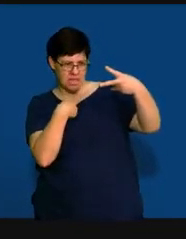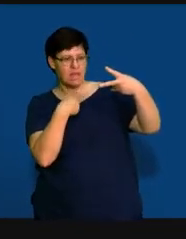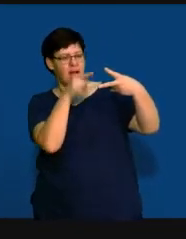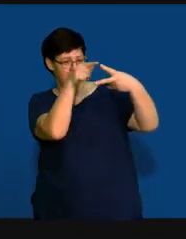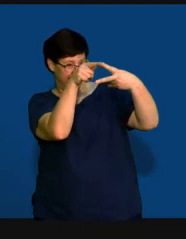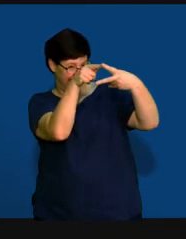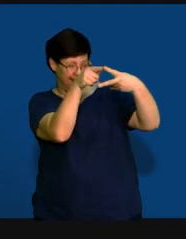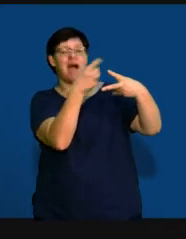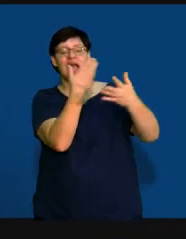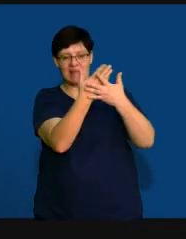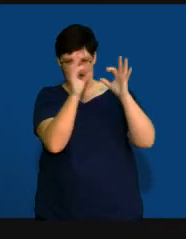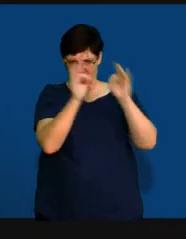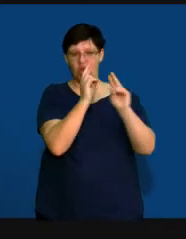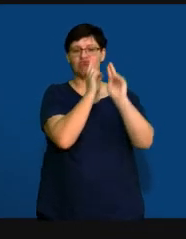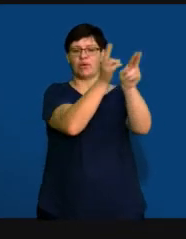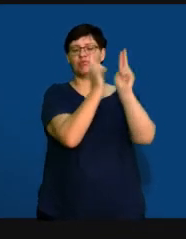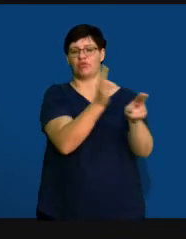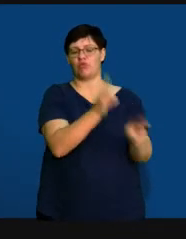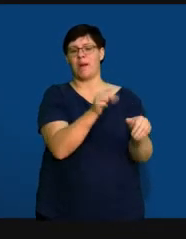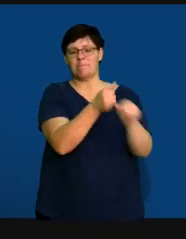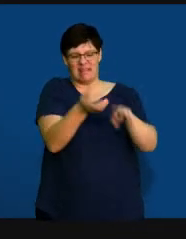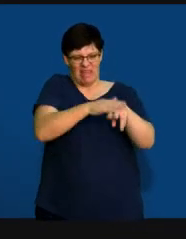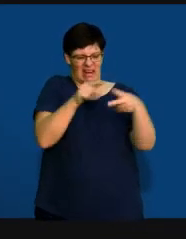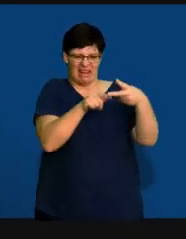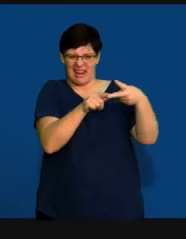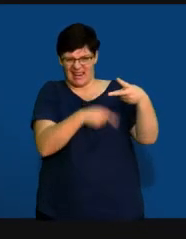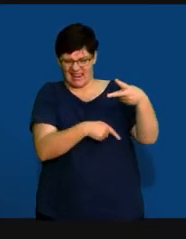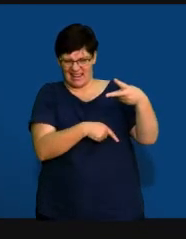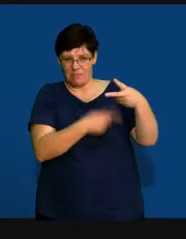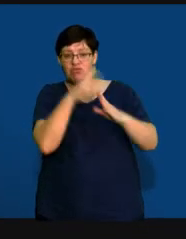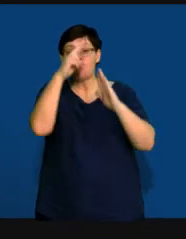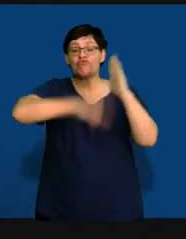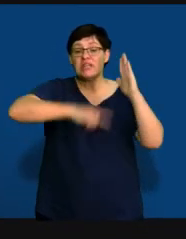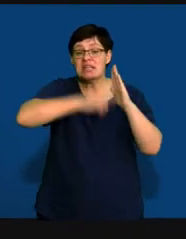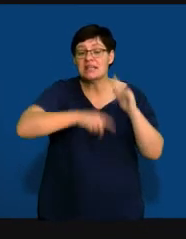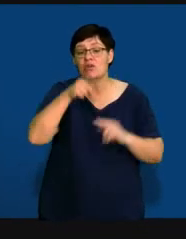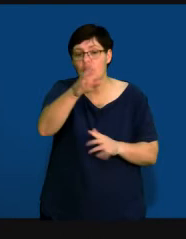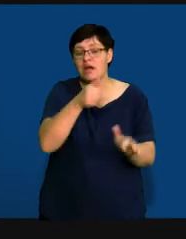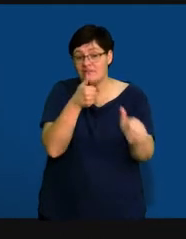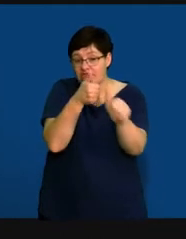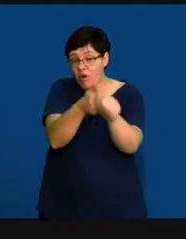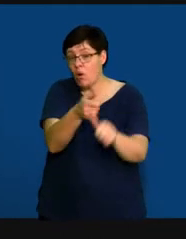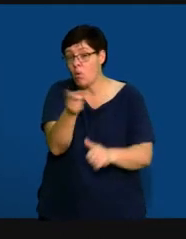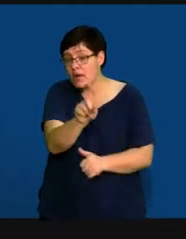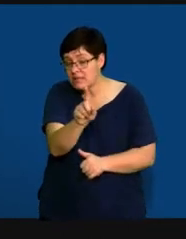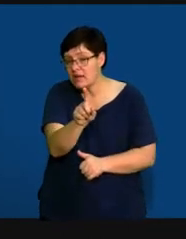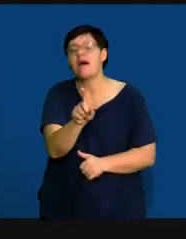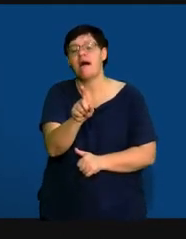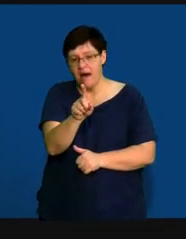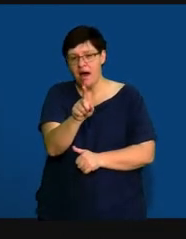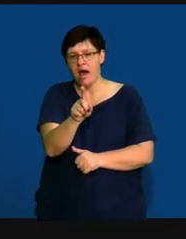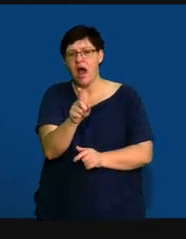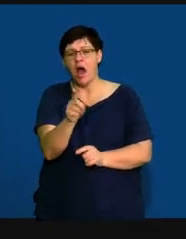formulate accurate responses. When reading, remember the following. Pay careful attention to the